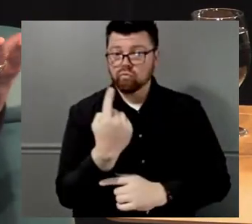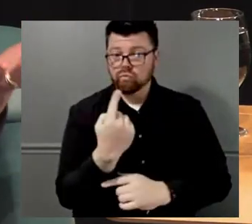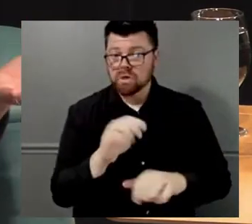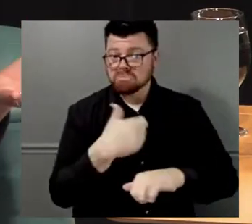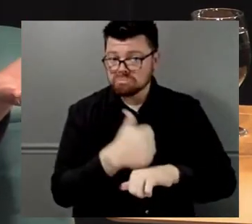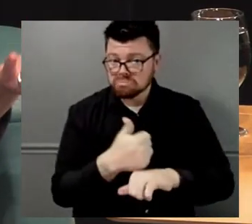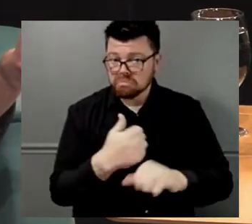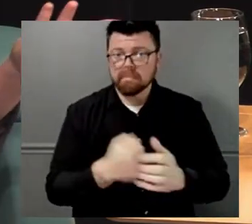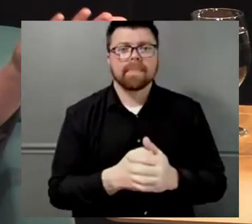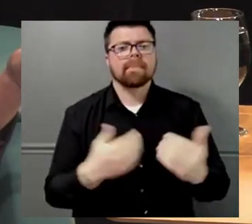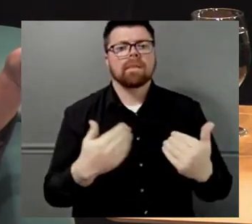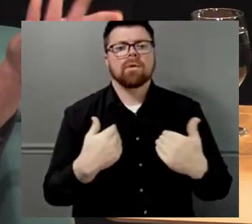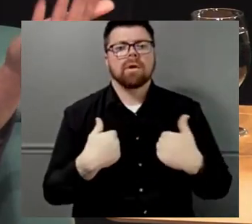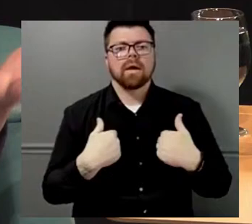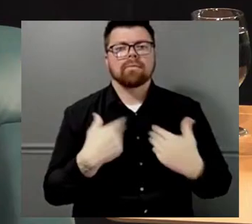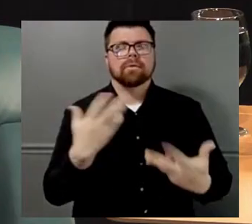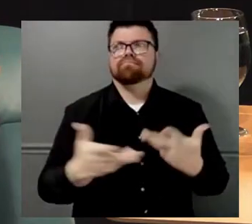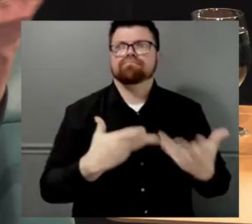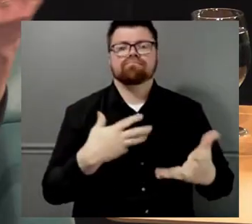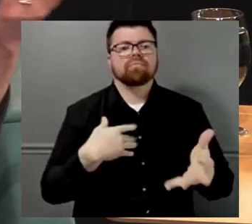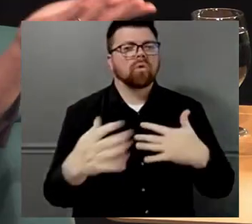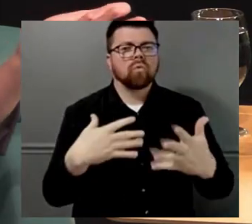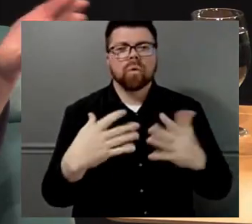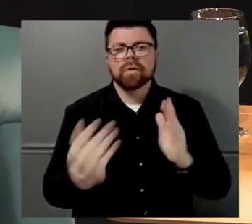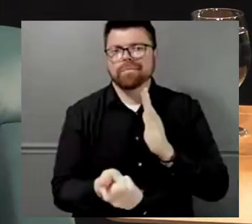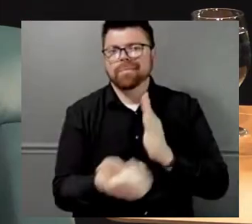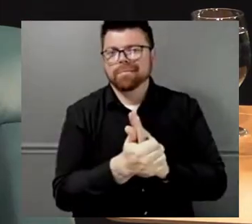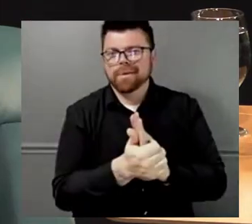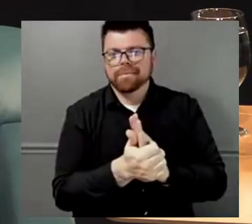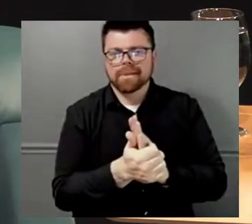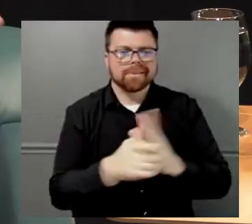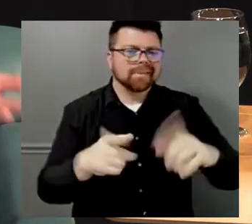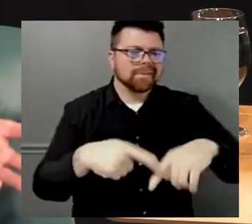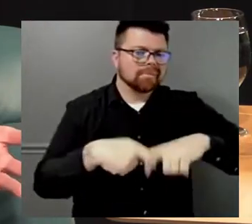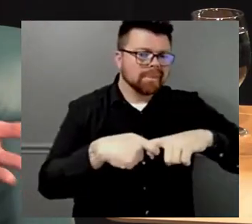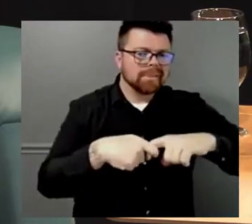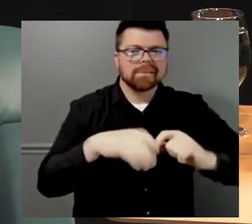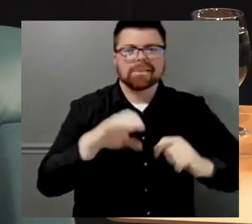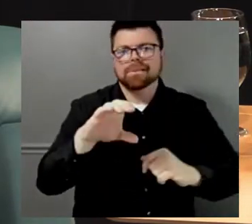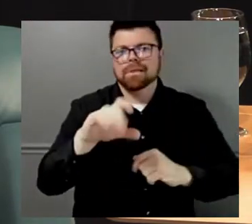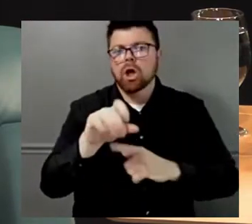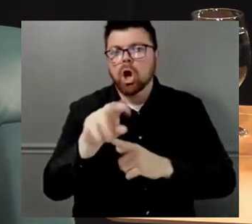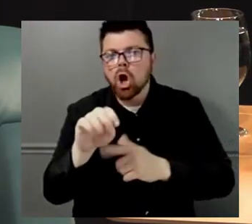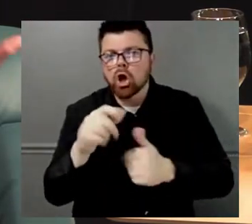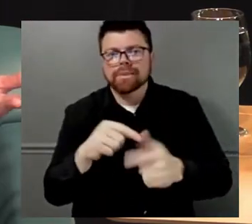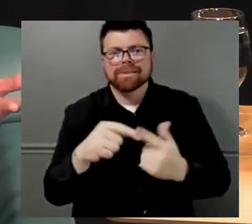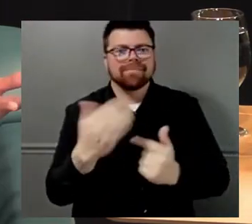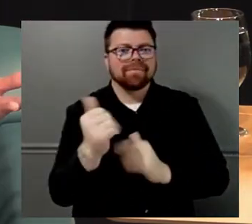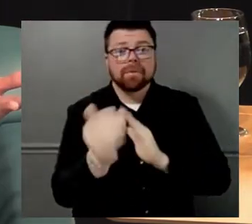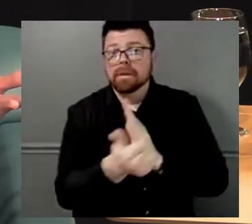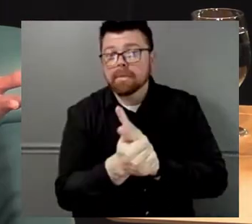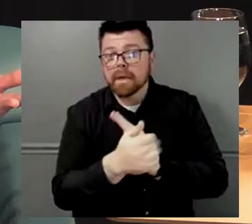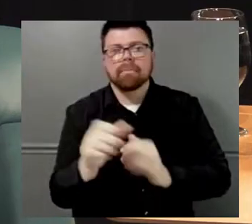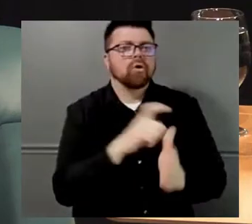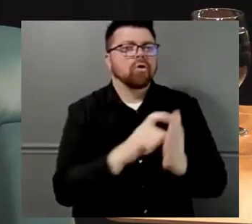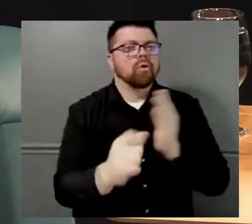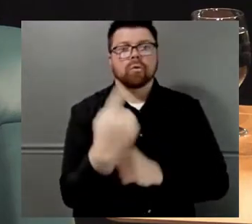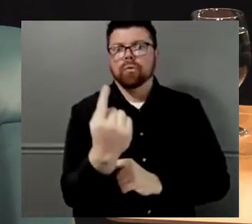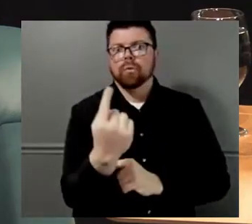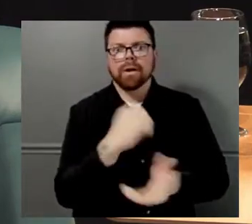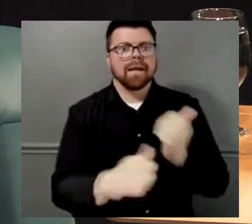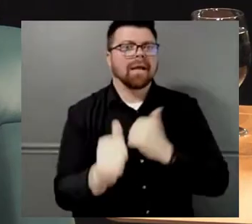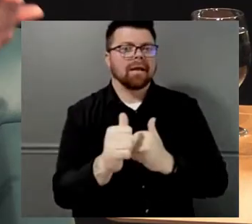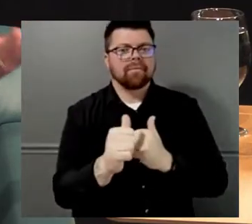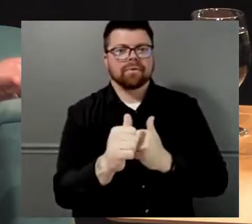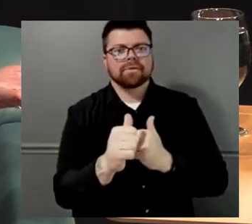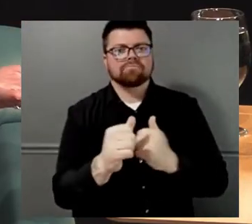you will have the whatever amendment, the suspension clause or the 15th Amendment, Article 1, every provision within Article